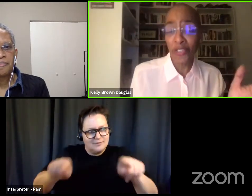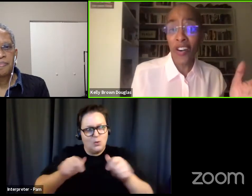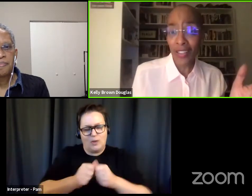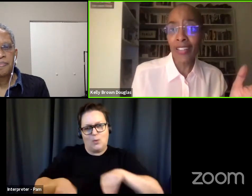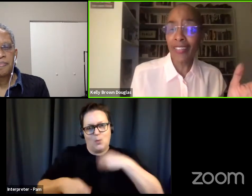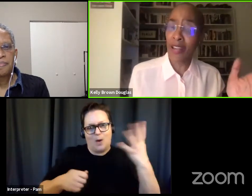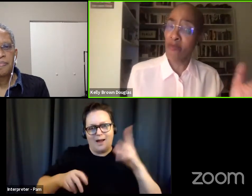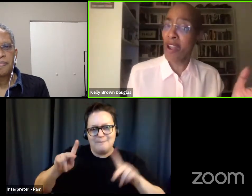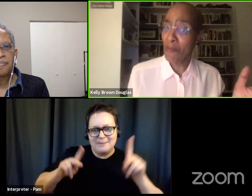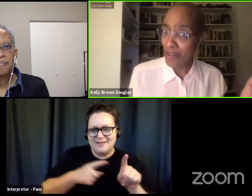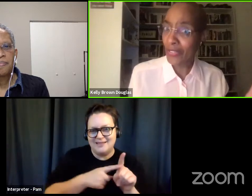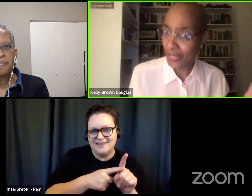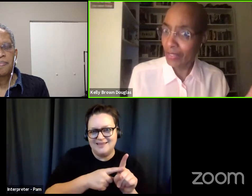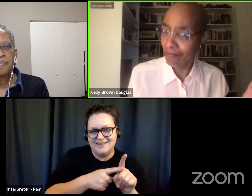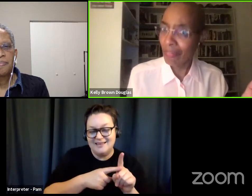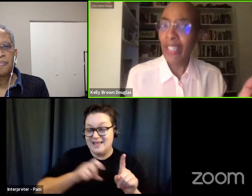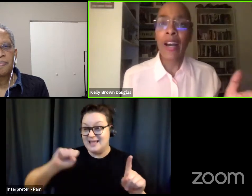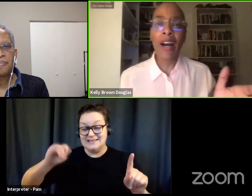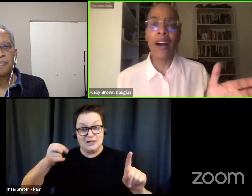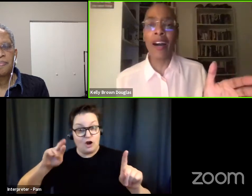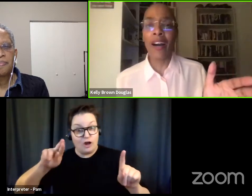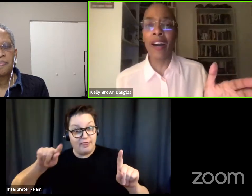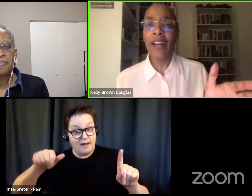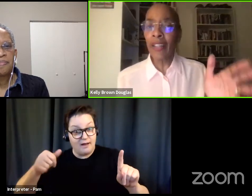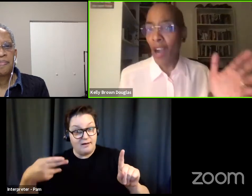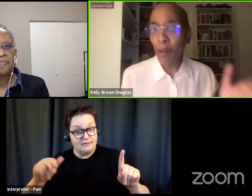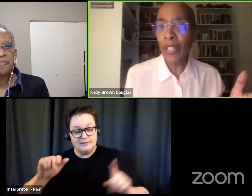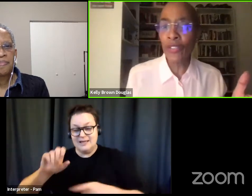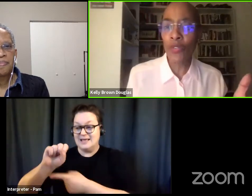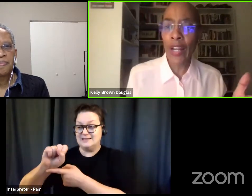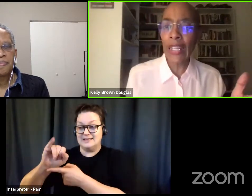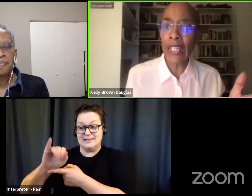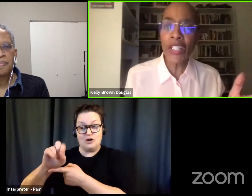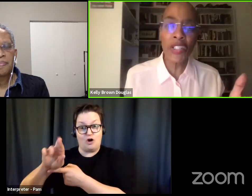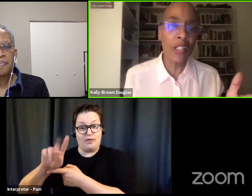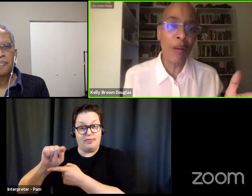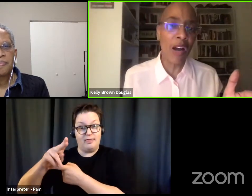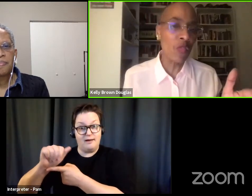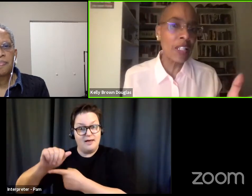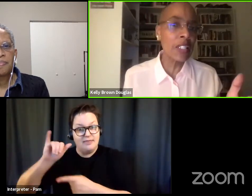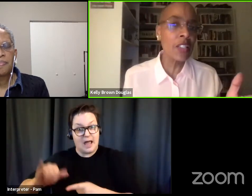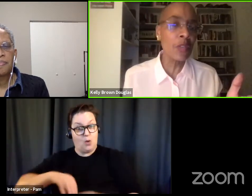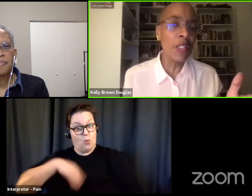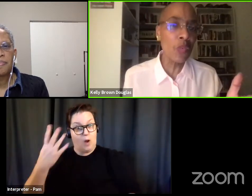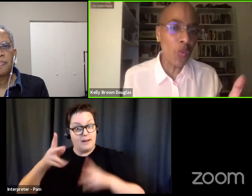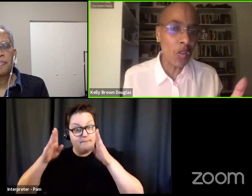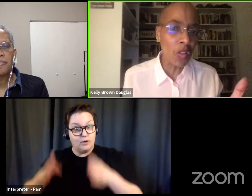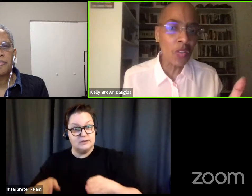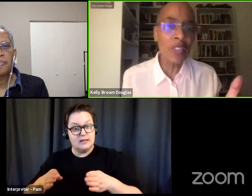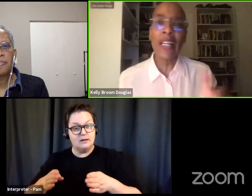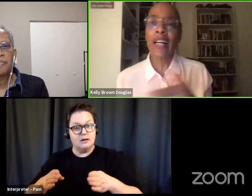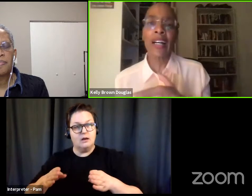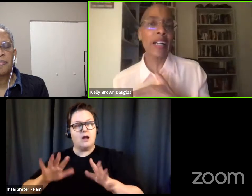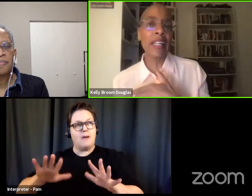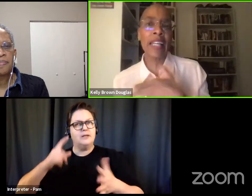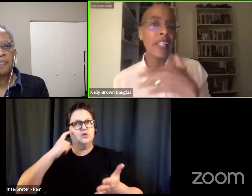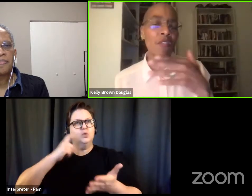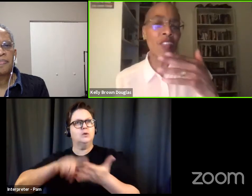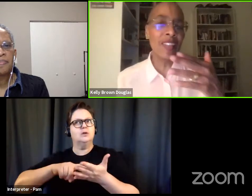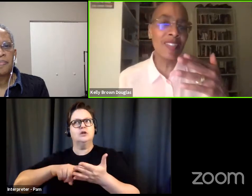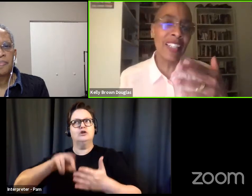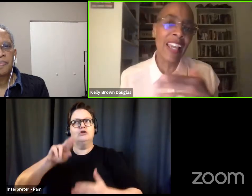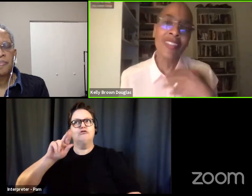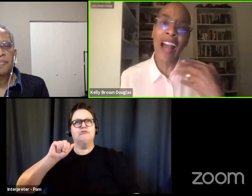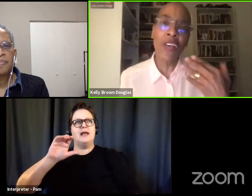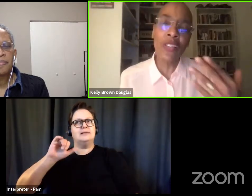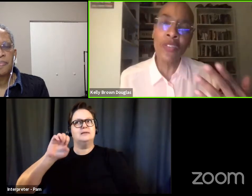is Siddhartha that white person coming to recognition about racism in the world? And if